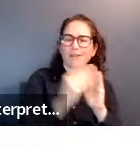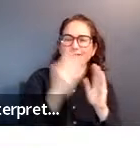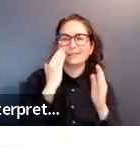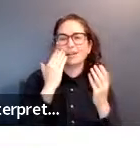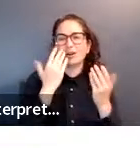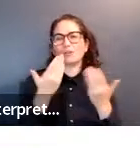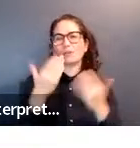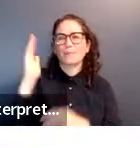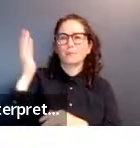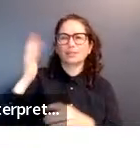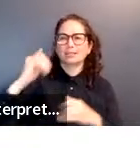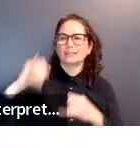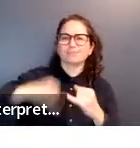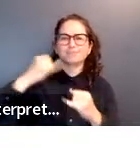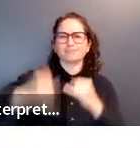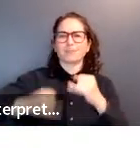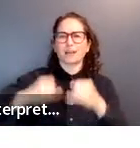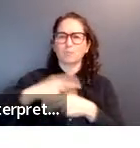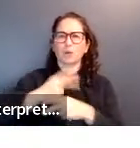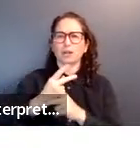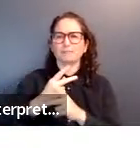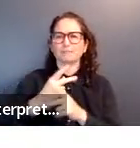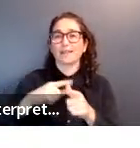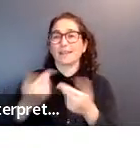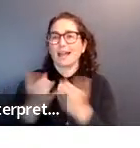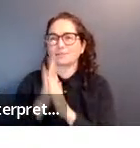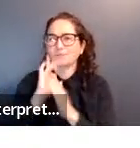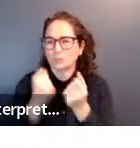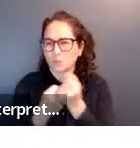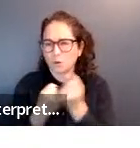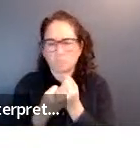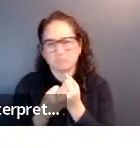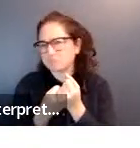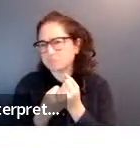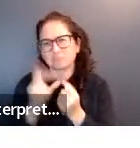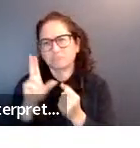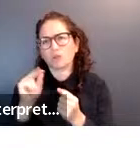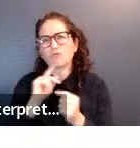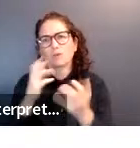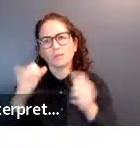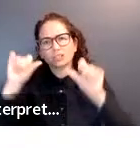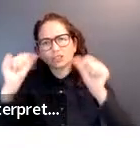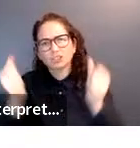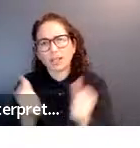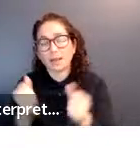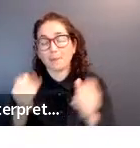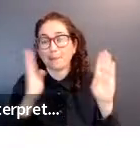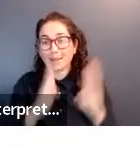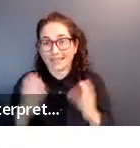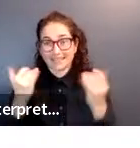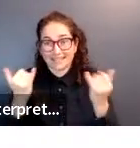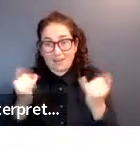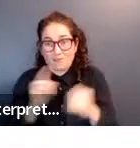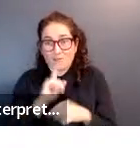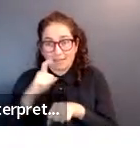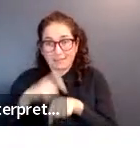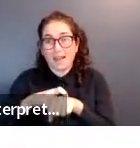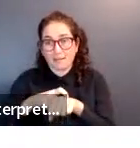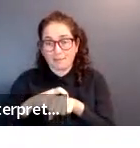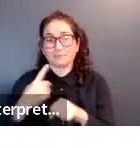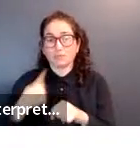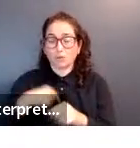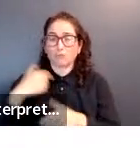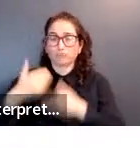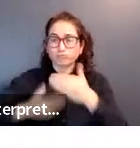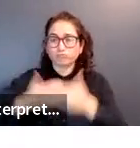presenting a final product and just asking for your support. We are shaping these plans in real time. And as we